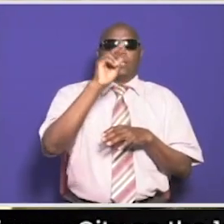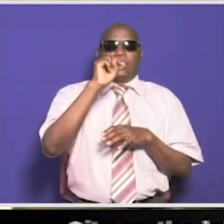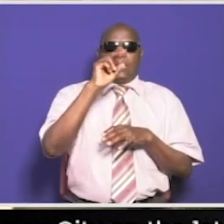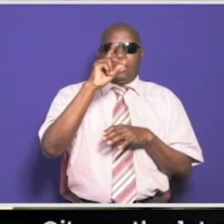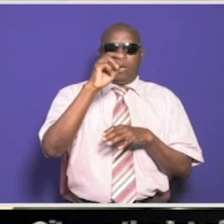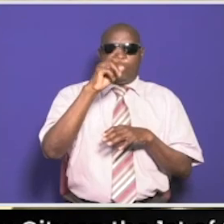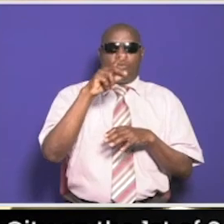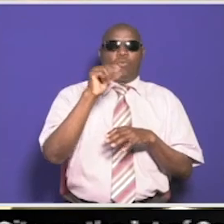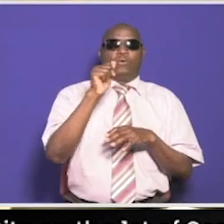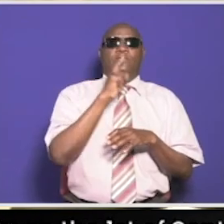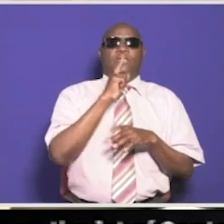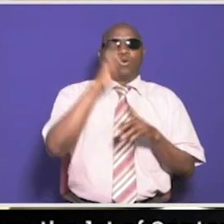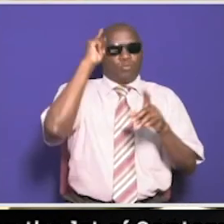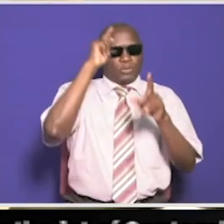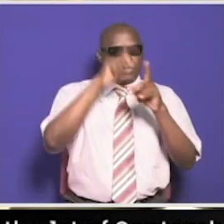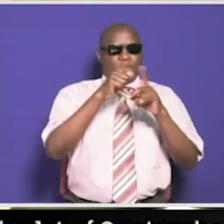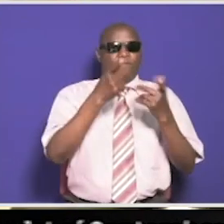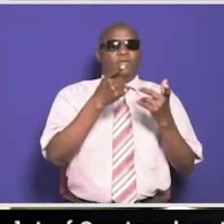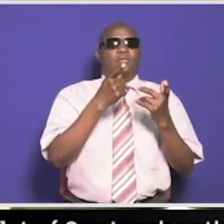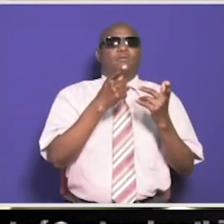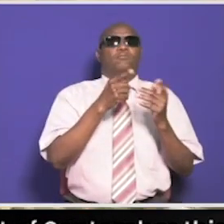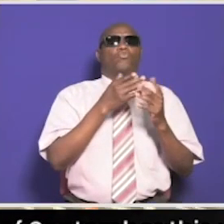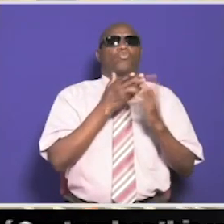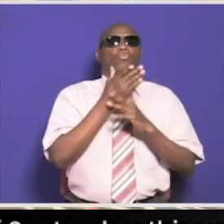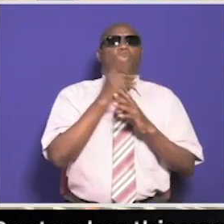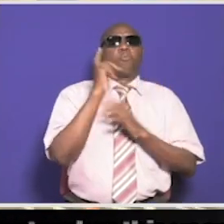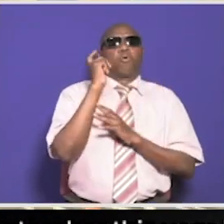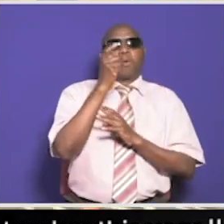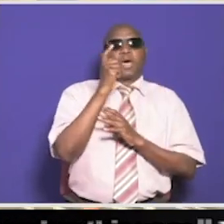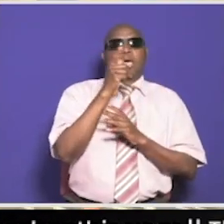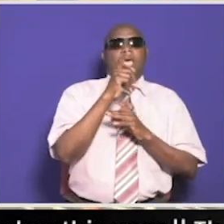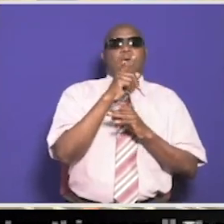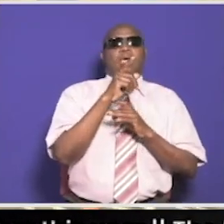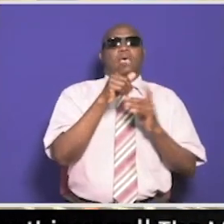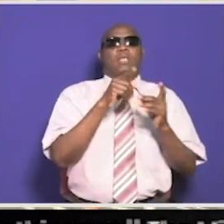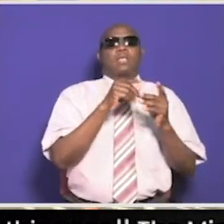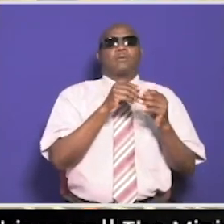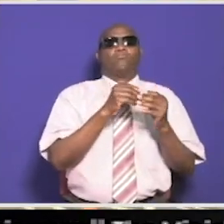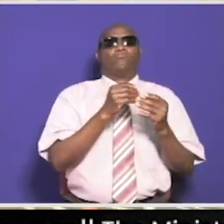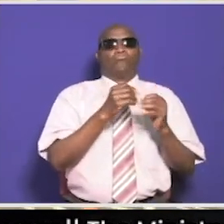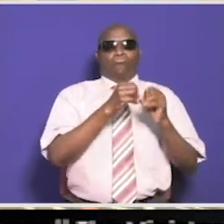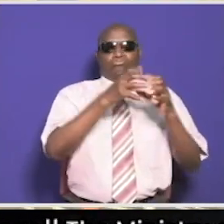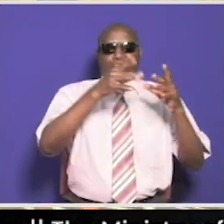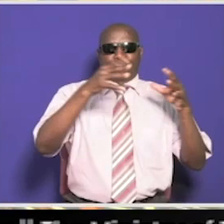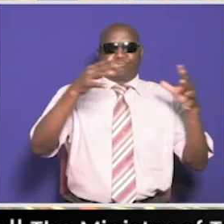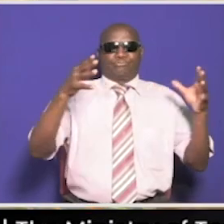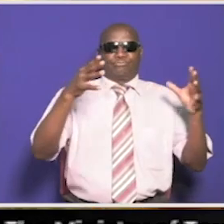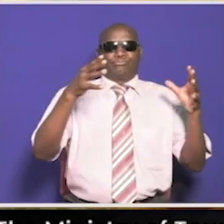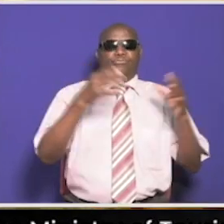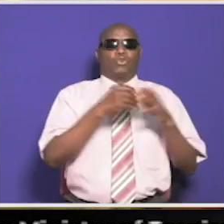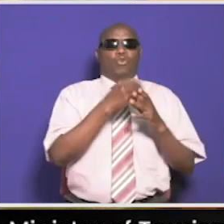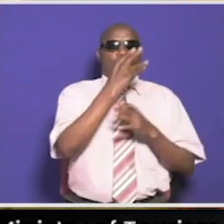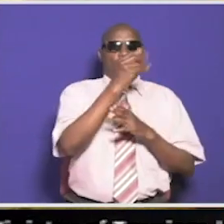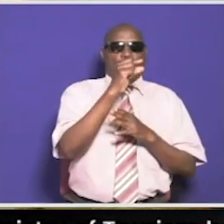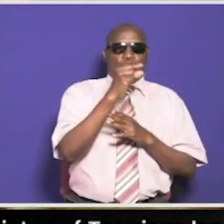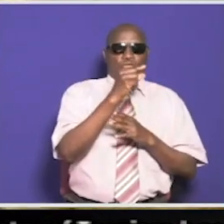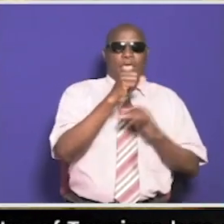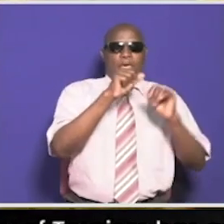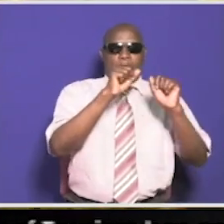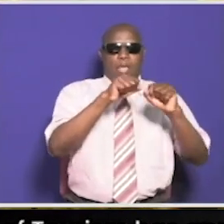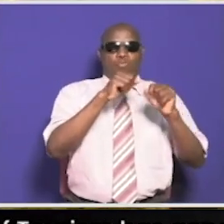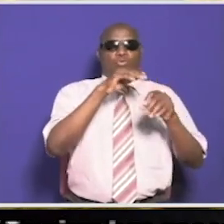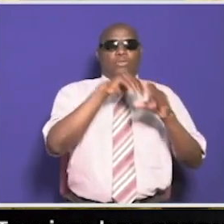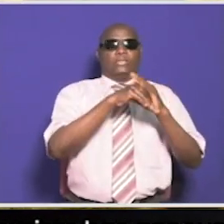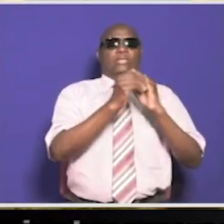deliver connectivity through mobile, adding that there are 6,500 sites which are 4G enabled across